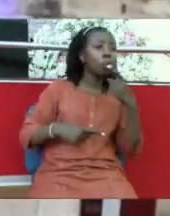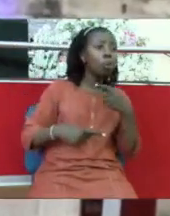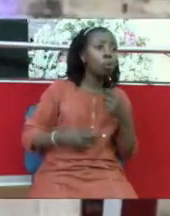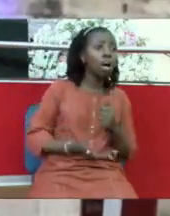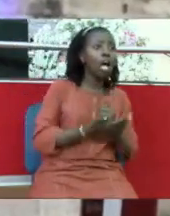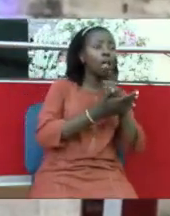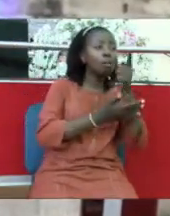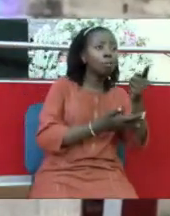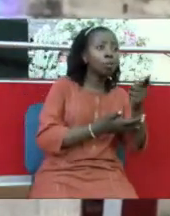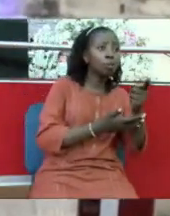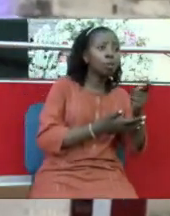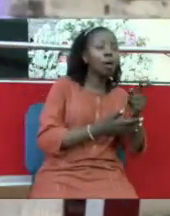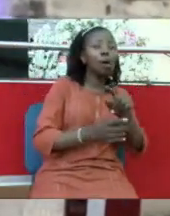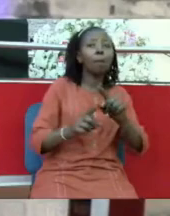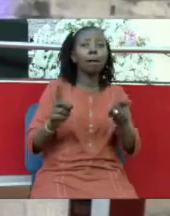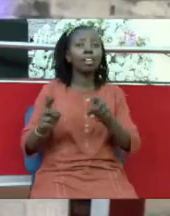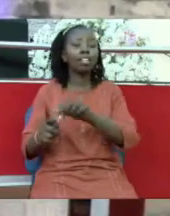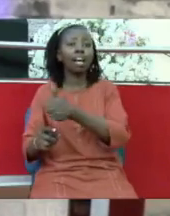hell.